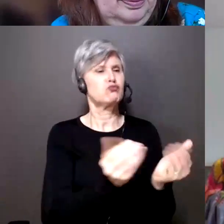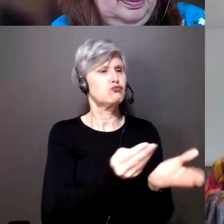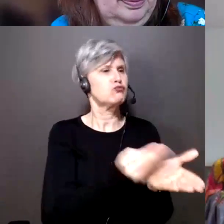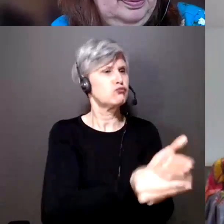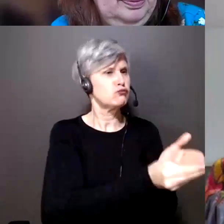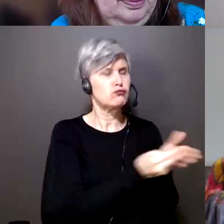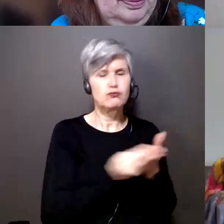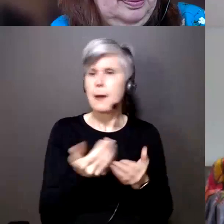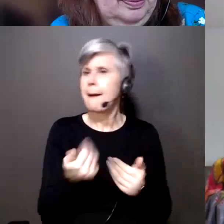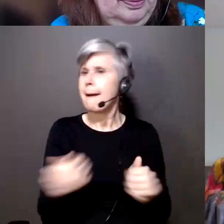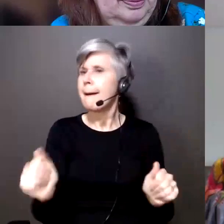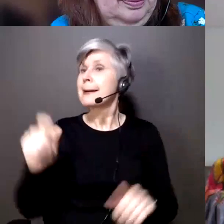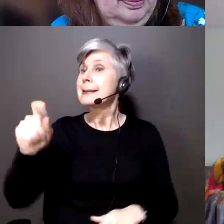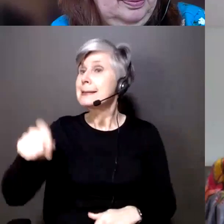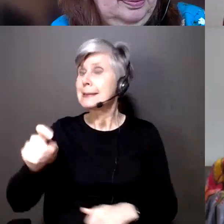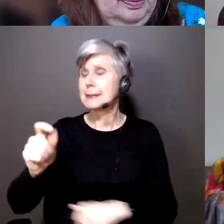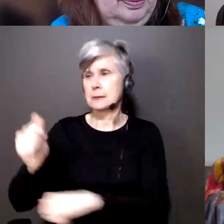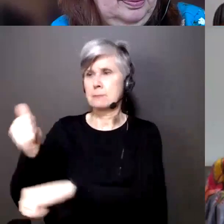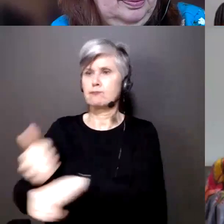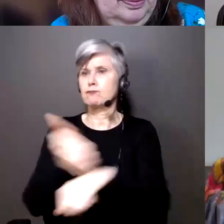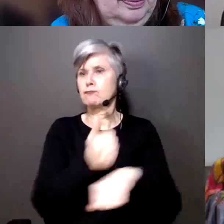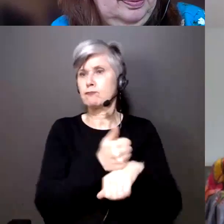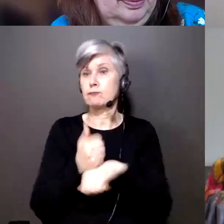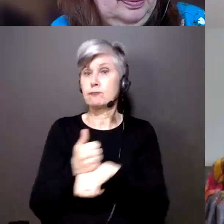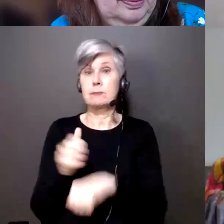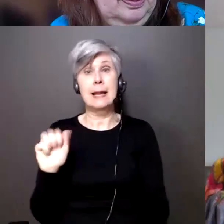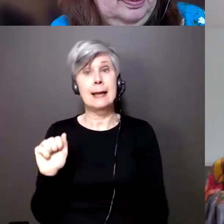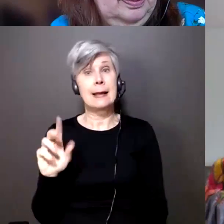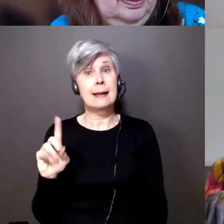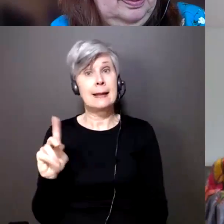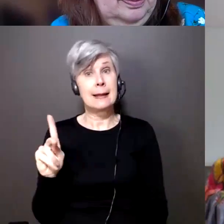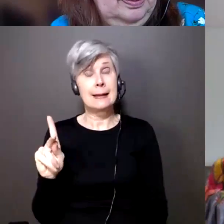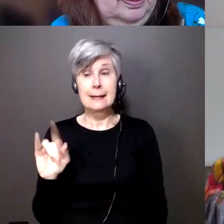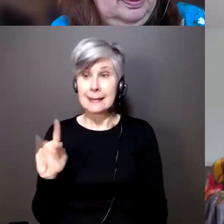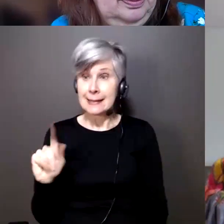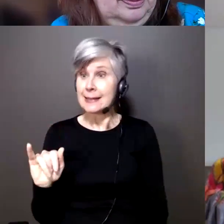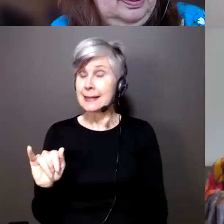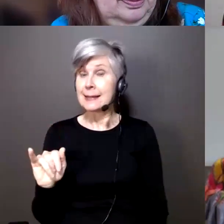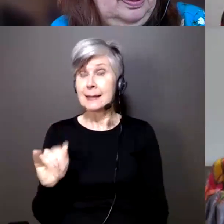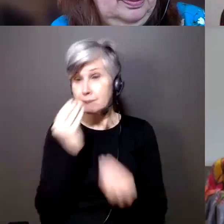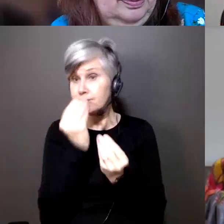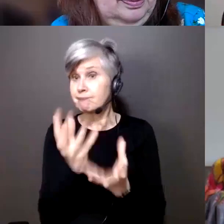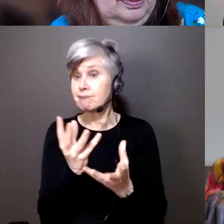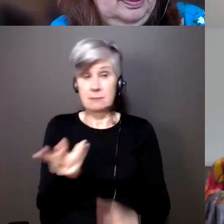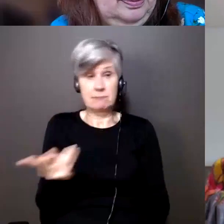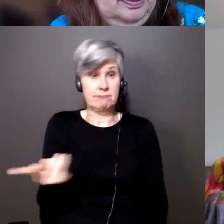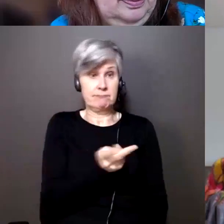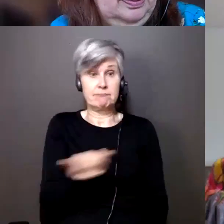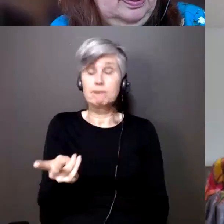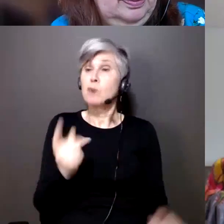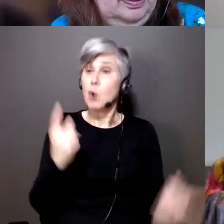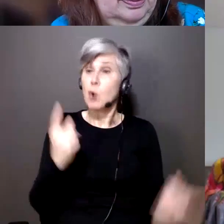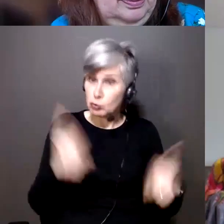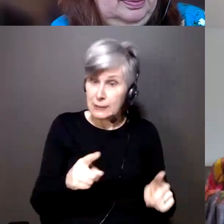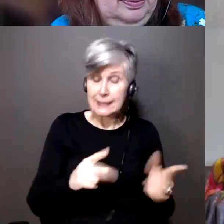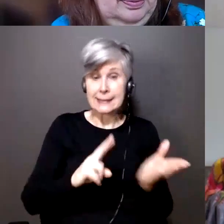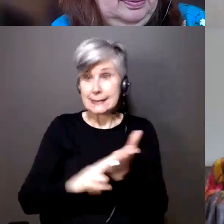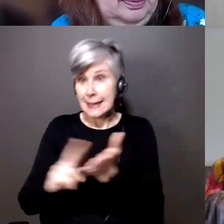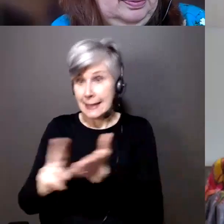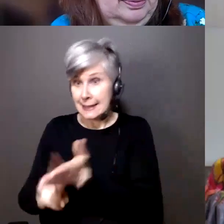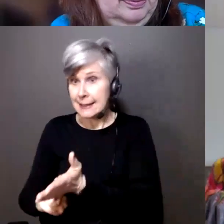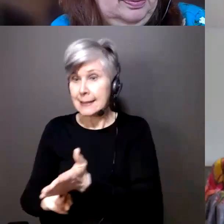them installed. The manager and the employee review and sign the passport agreement, and the manager informs the employee of progress with